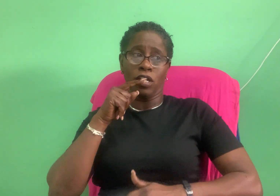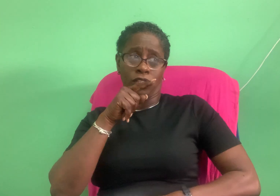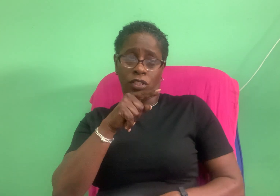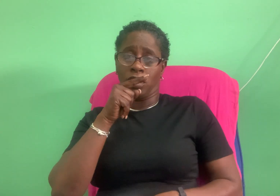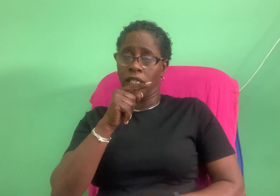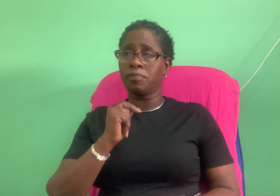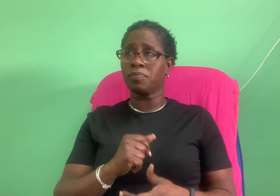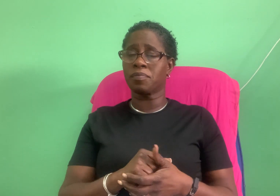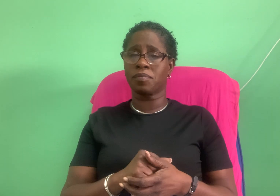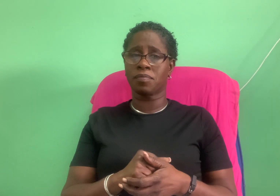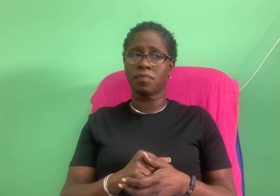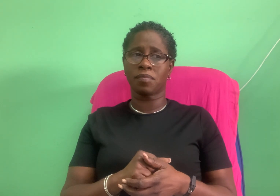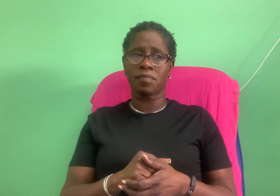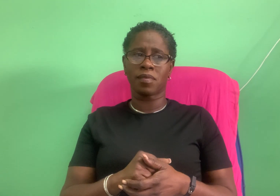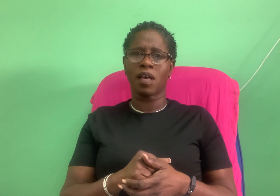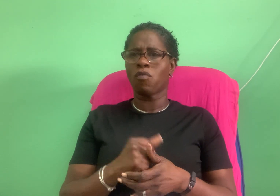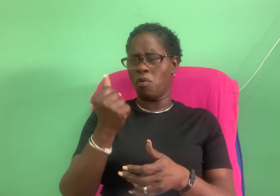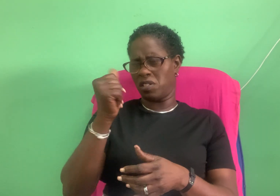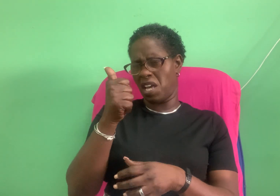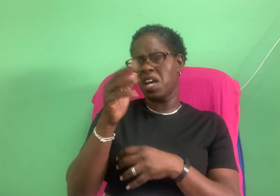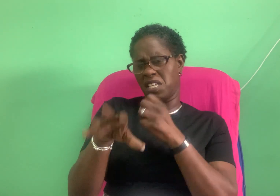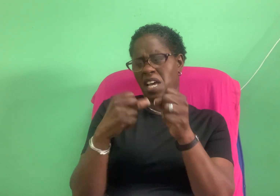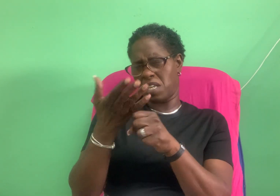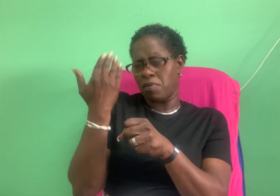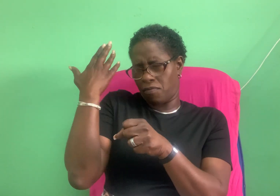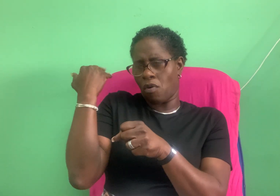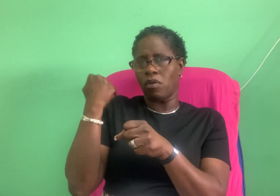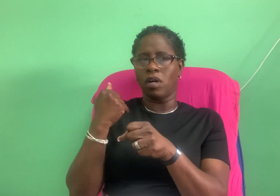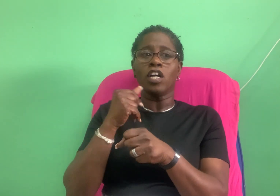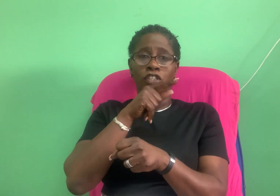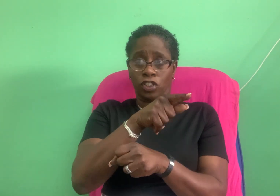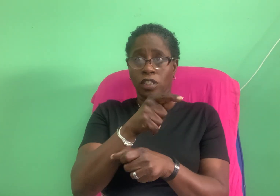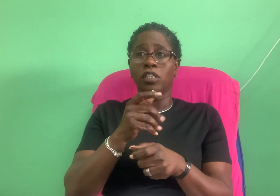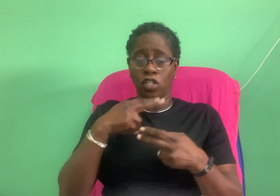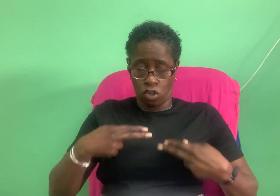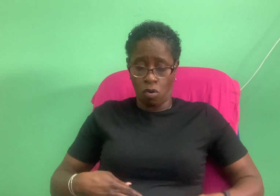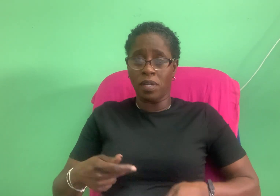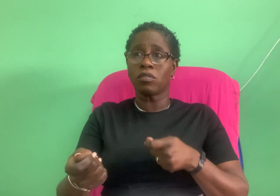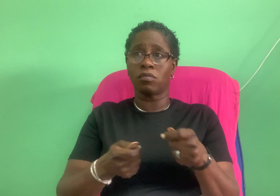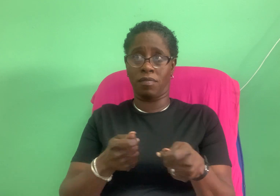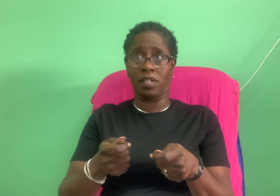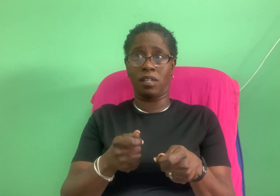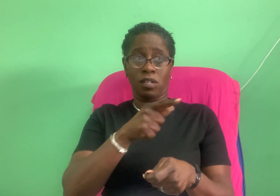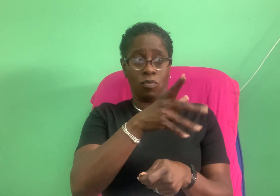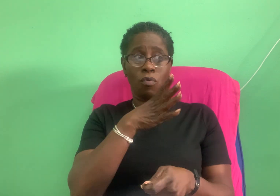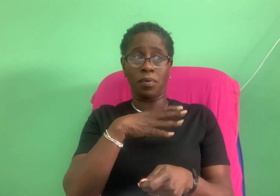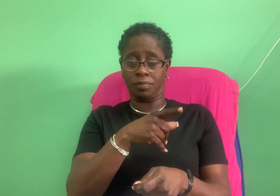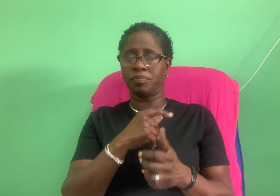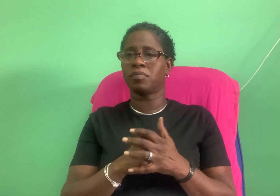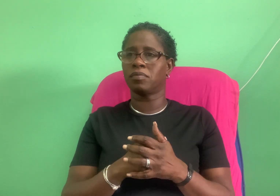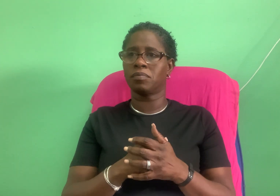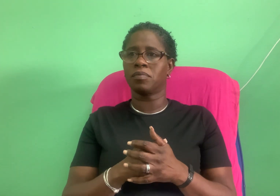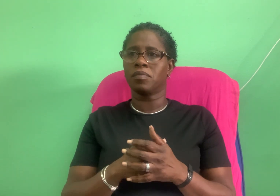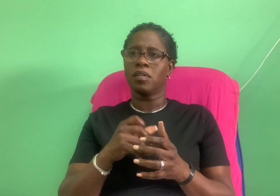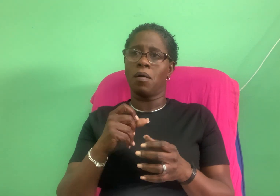been out, and it's been over a decade since I was trafficked. And so during that time, I have